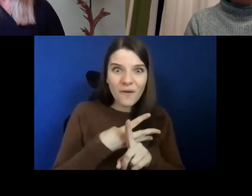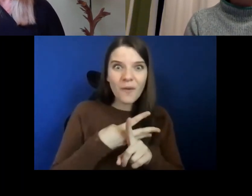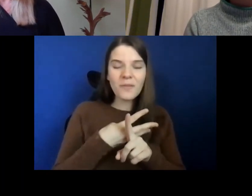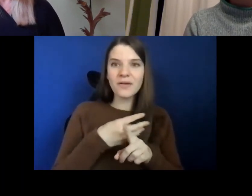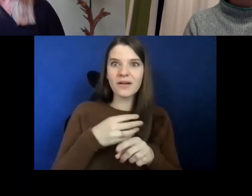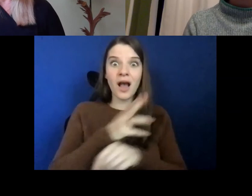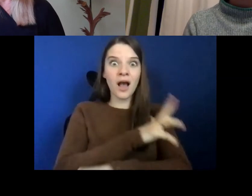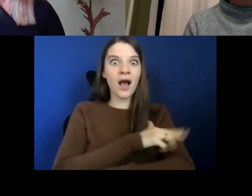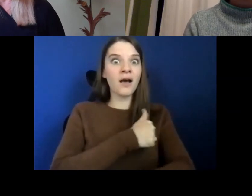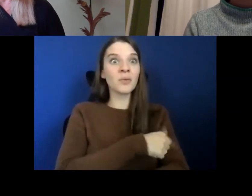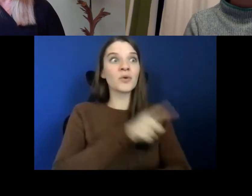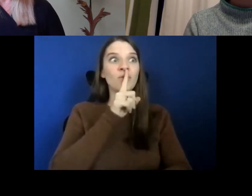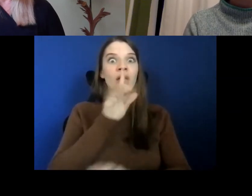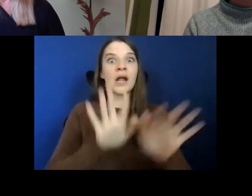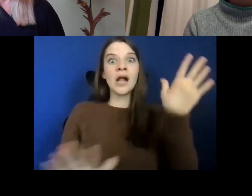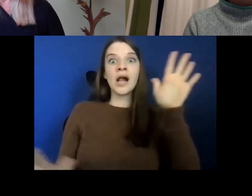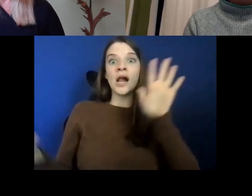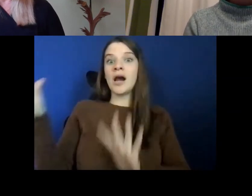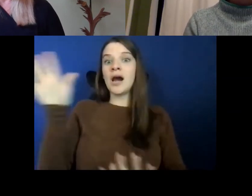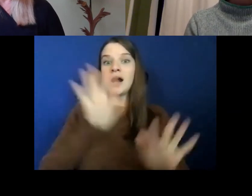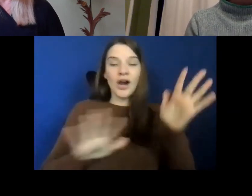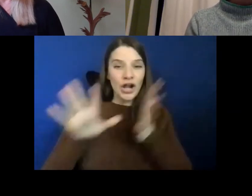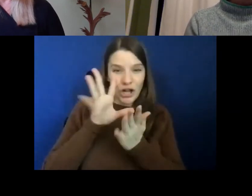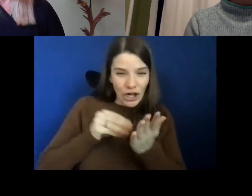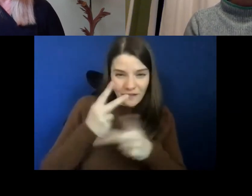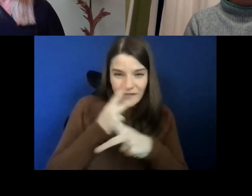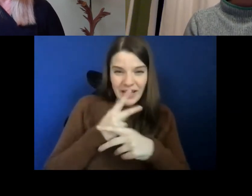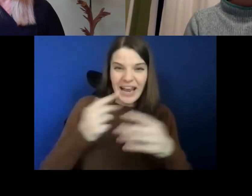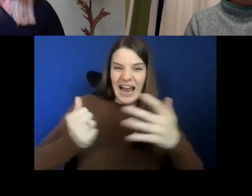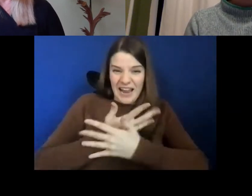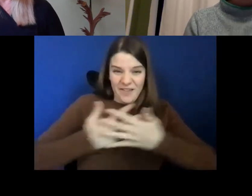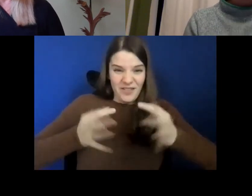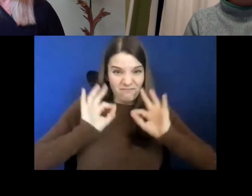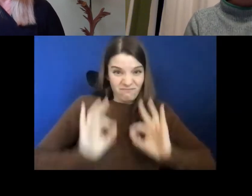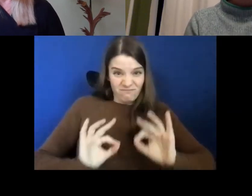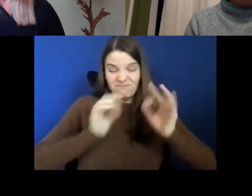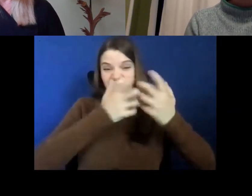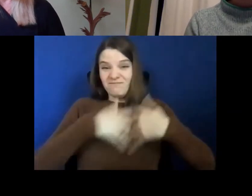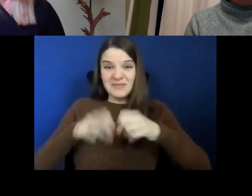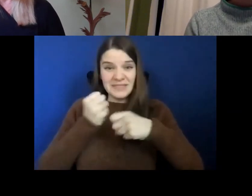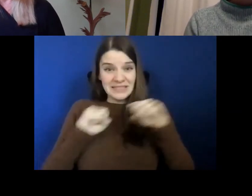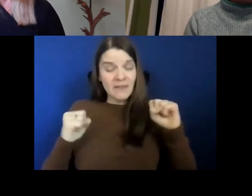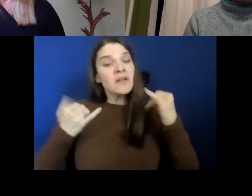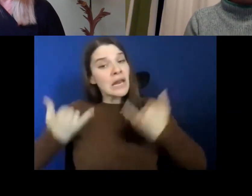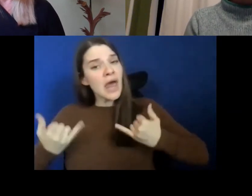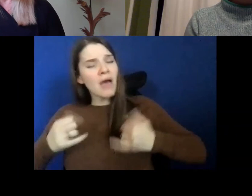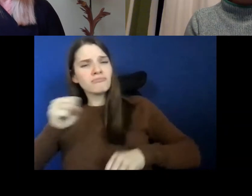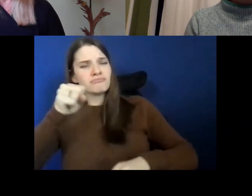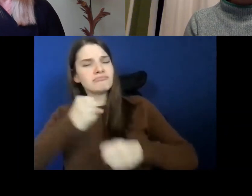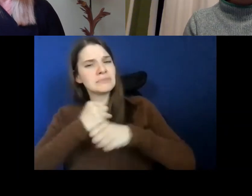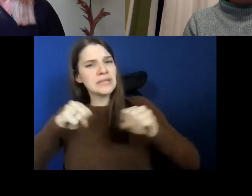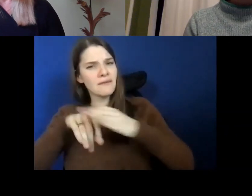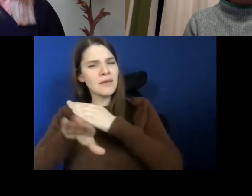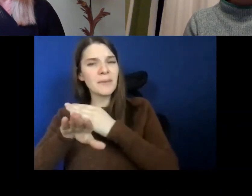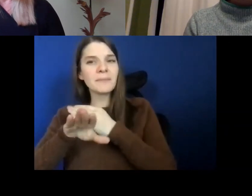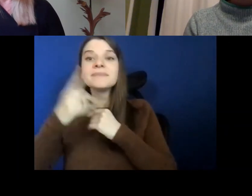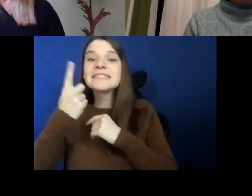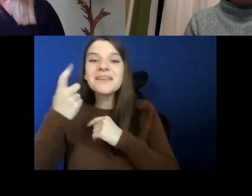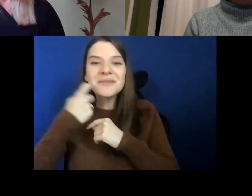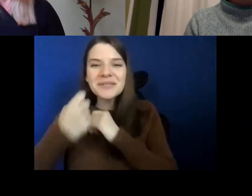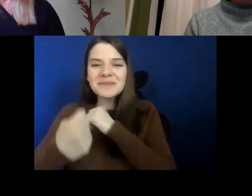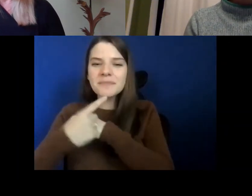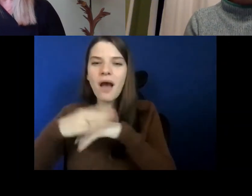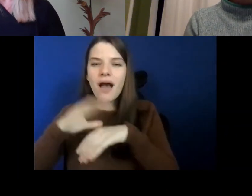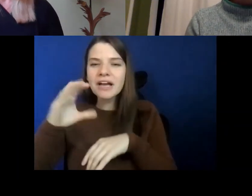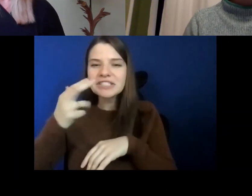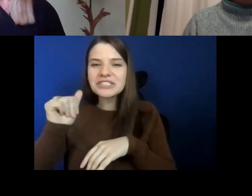hospitals really learning how to make sure that everything is safe and that it is safe now to come. And somebody just put into the